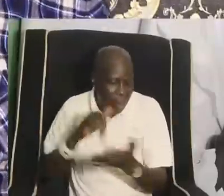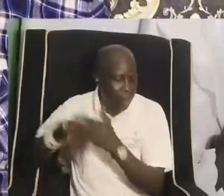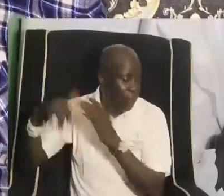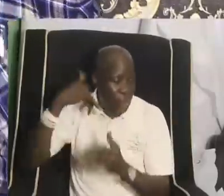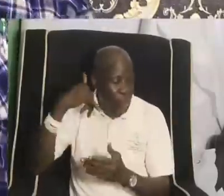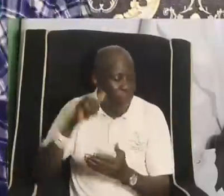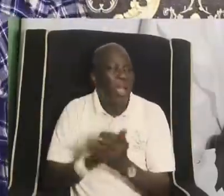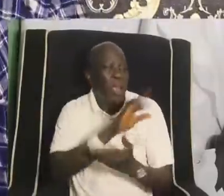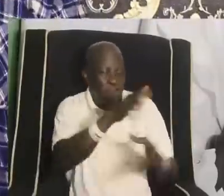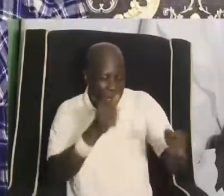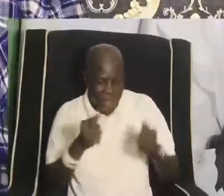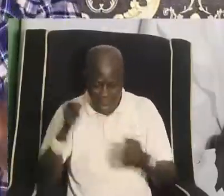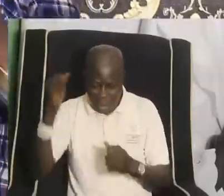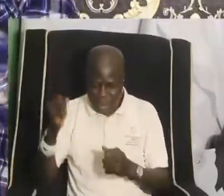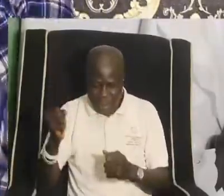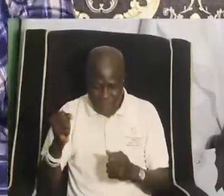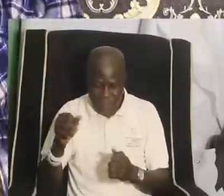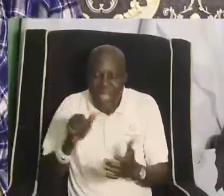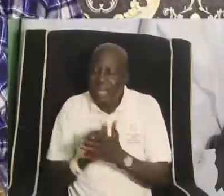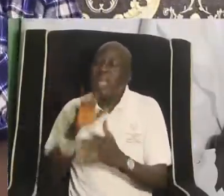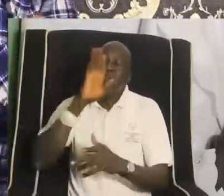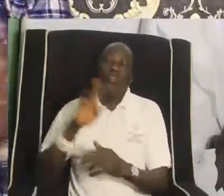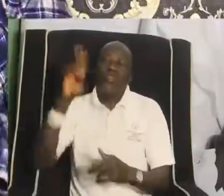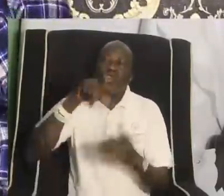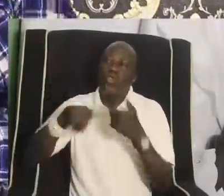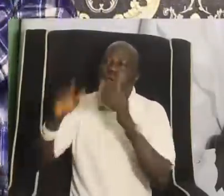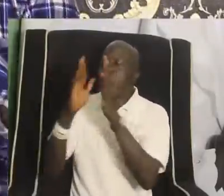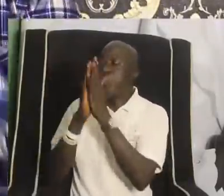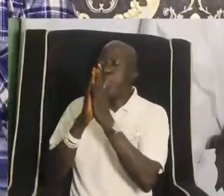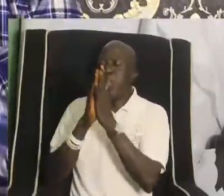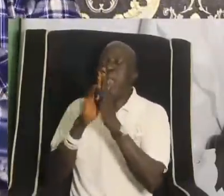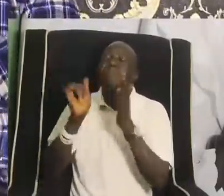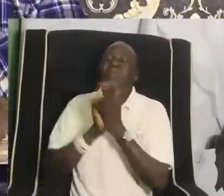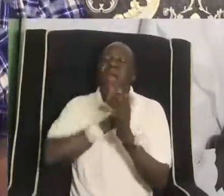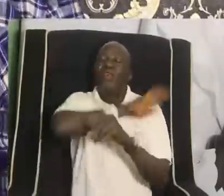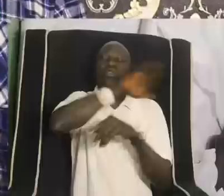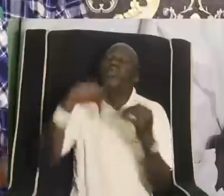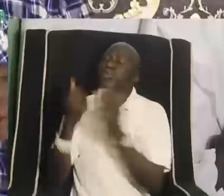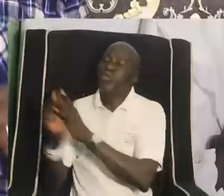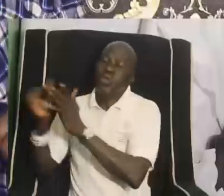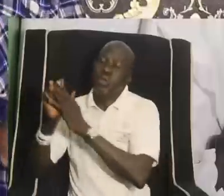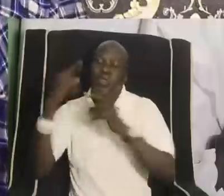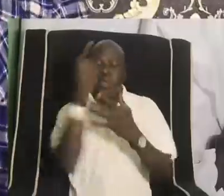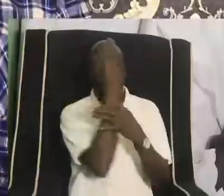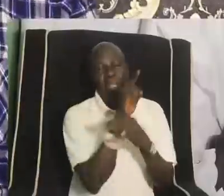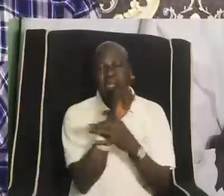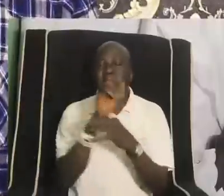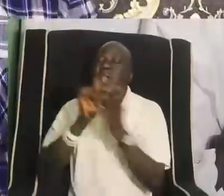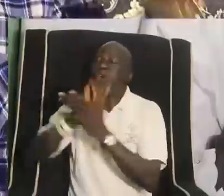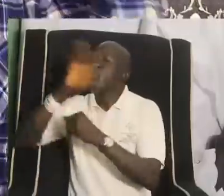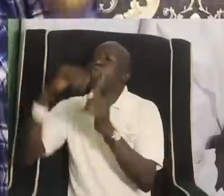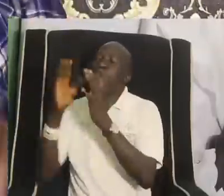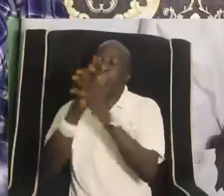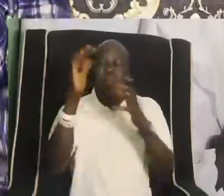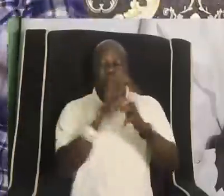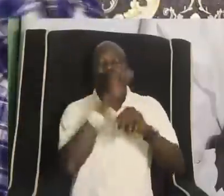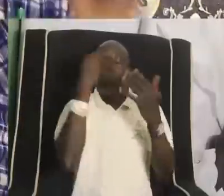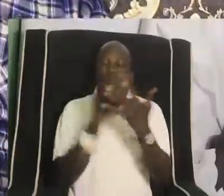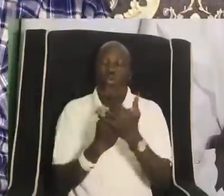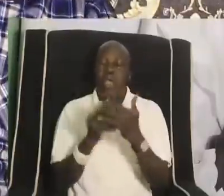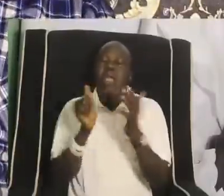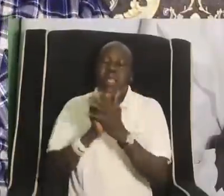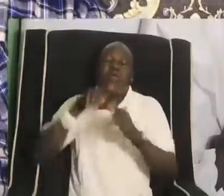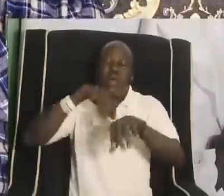your wa mu sowo e. Hold it on your right. O na lo fi gbadua. Iye ma wa je owo meje. It's not be with the two hands. Wa fi dimu dada. Hold it family. Ibe lo